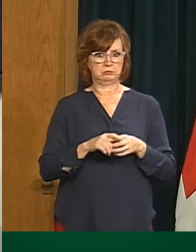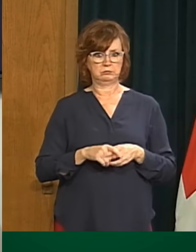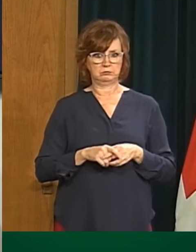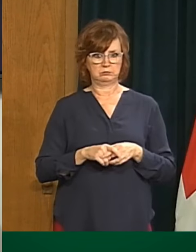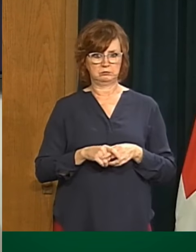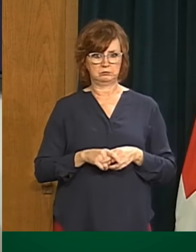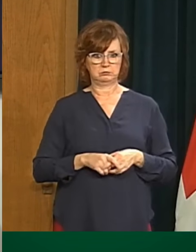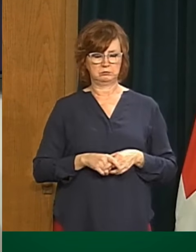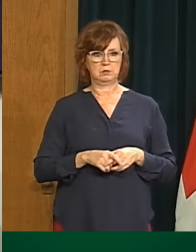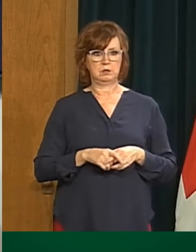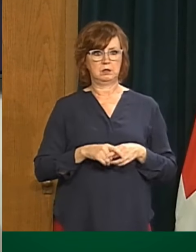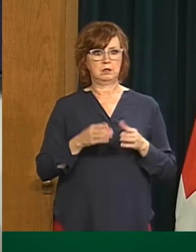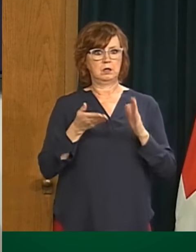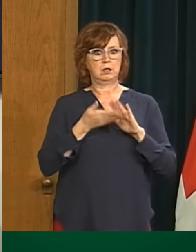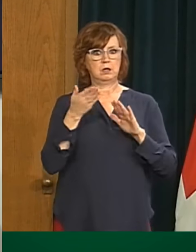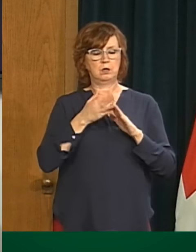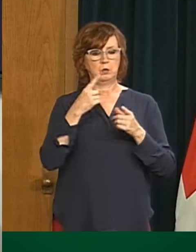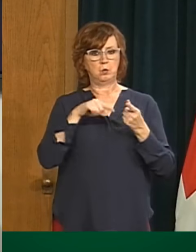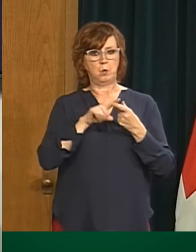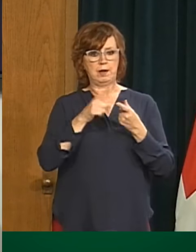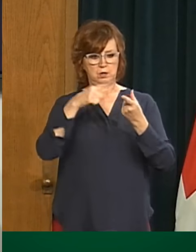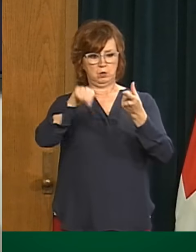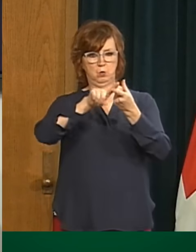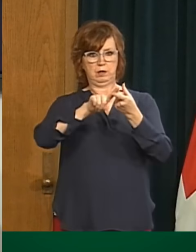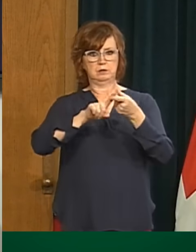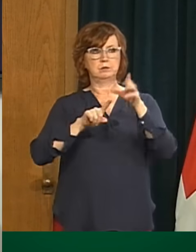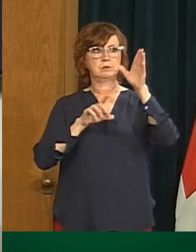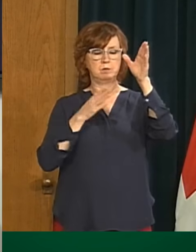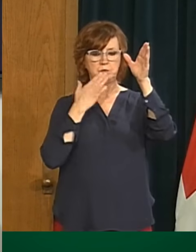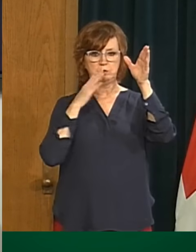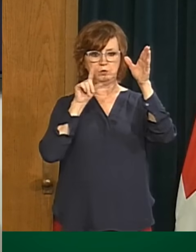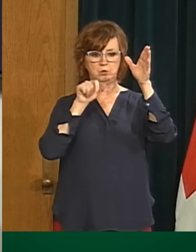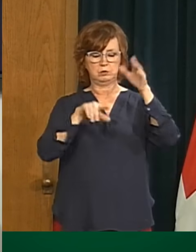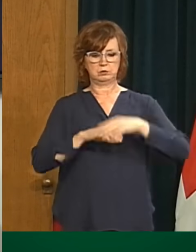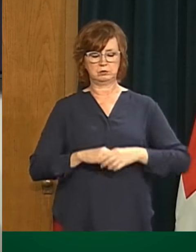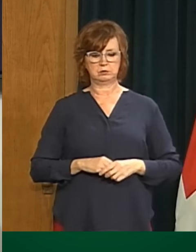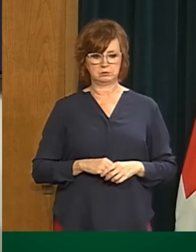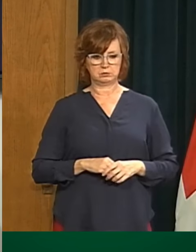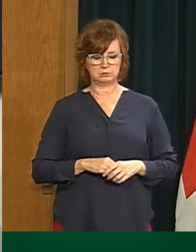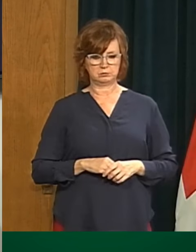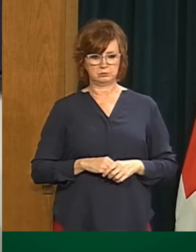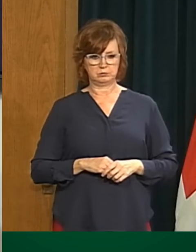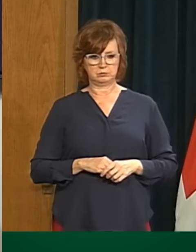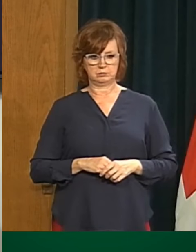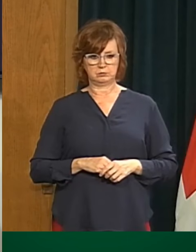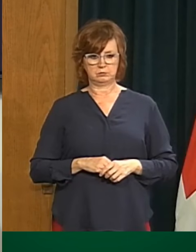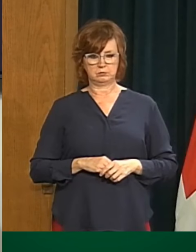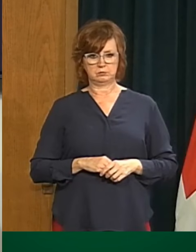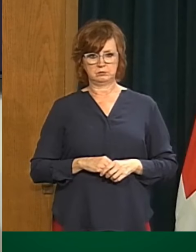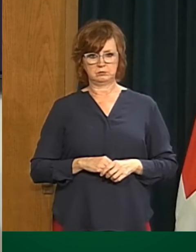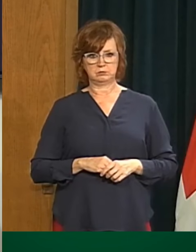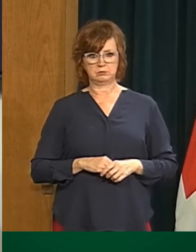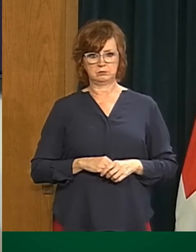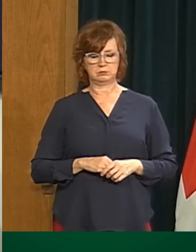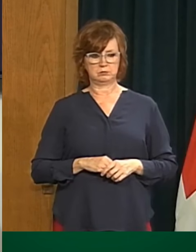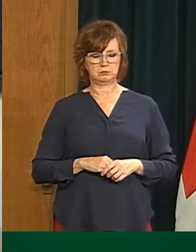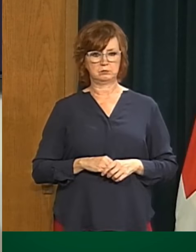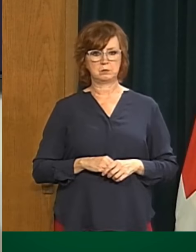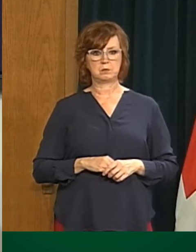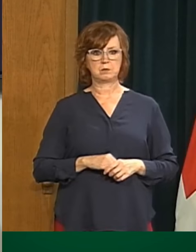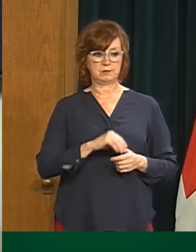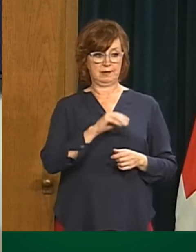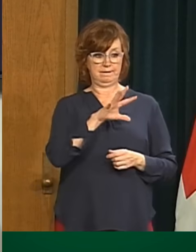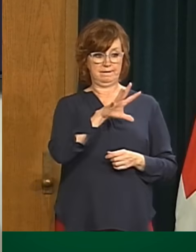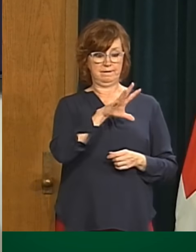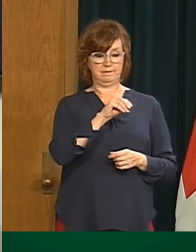sent to Loche? So it's a good question, and I will say that those mobile units are part of the 50 to 100, and then there was the other areas